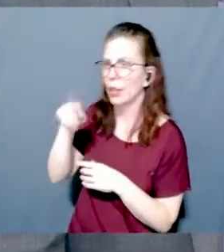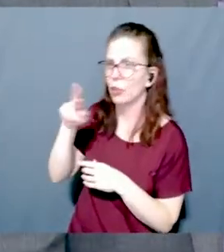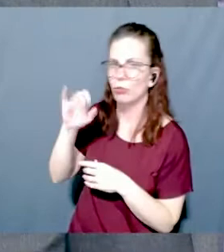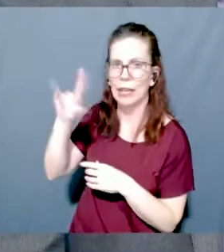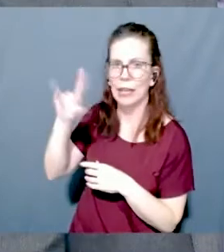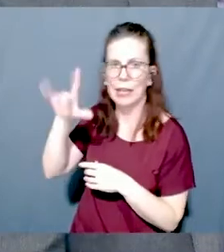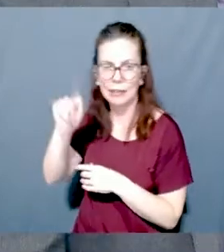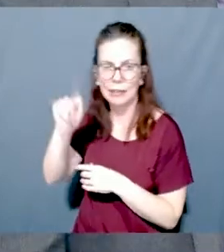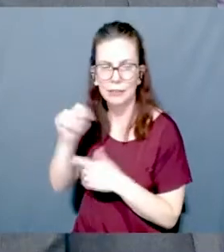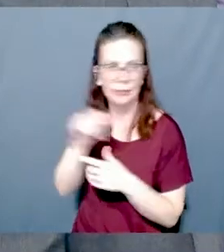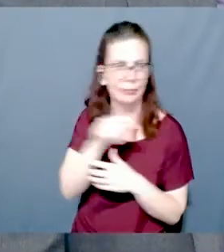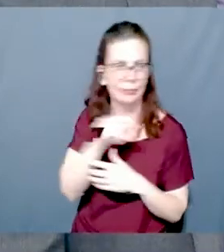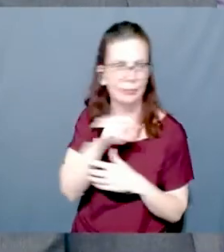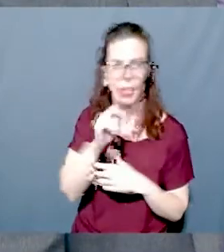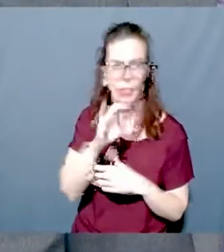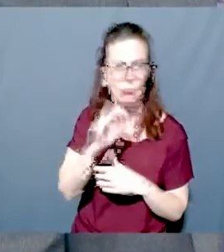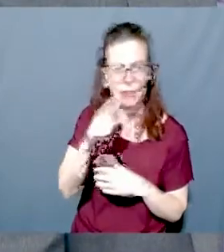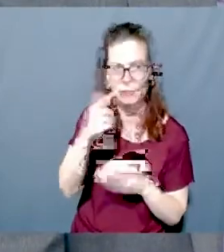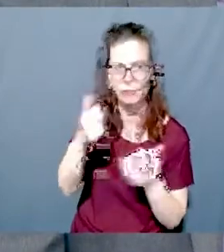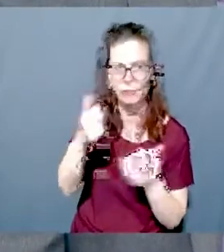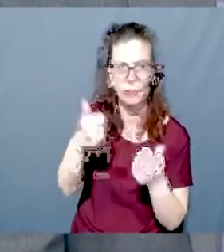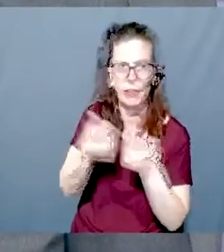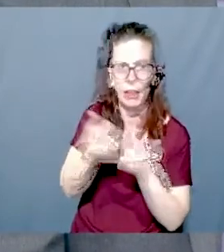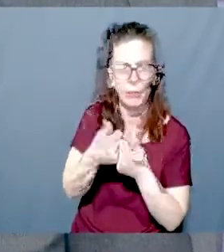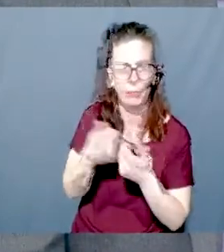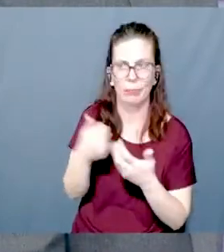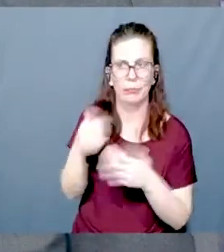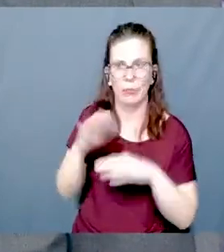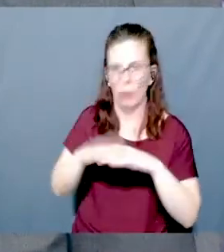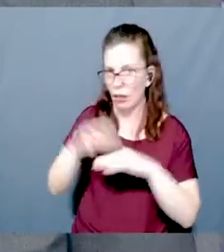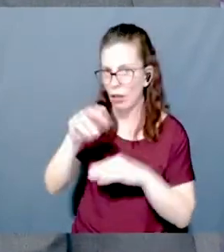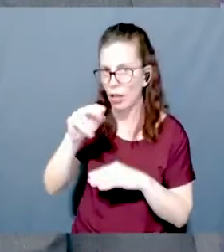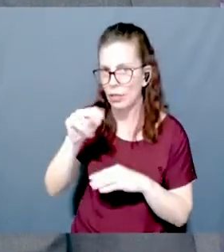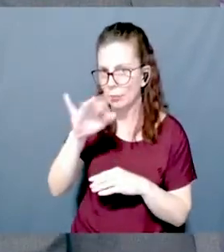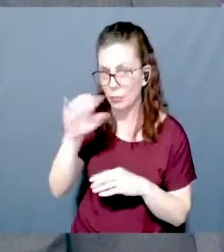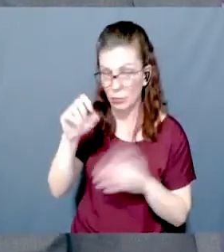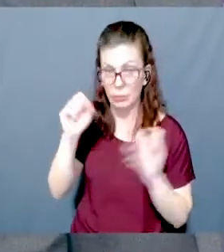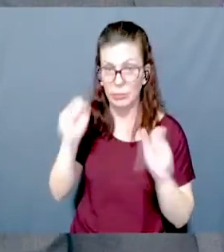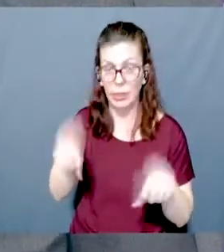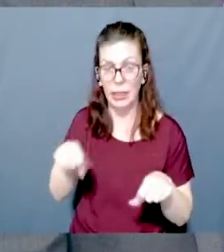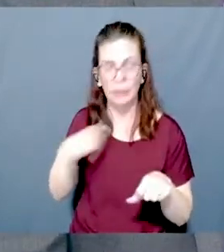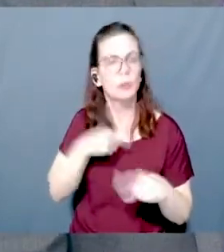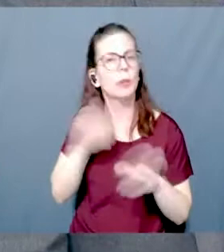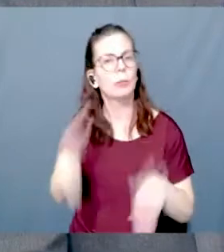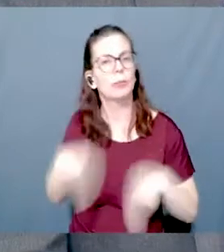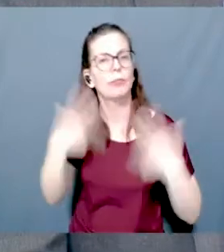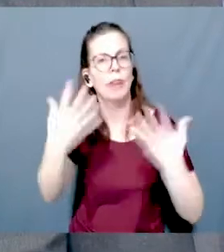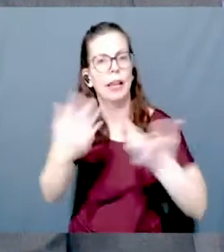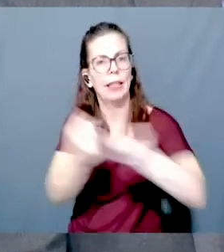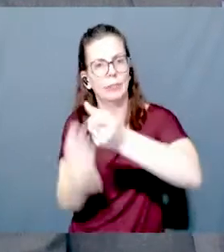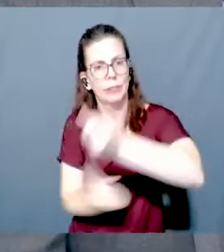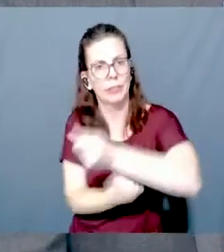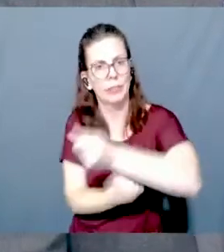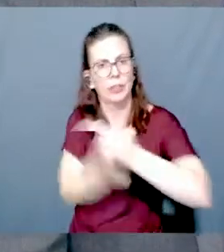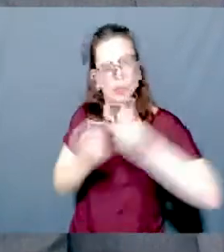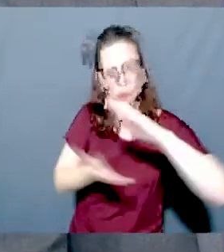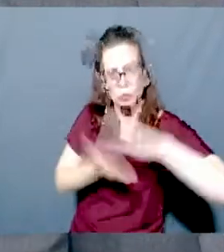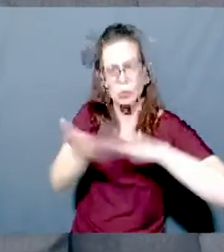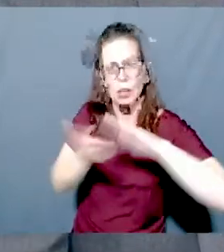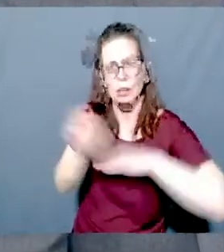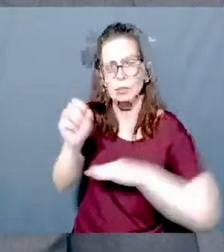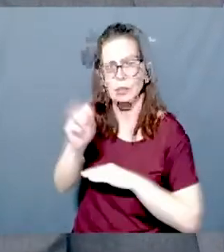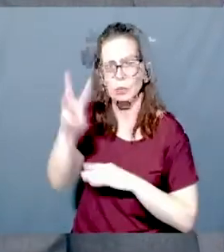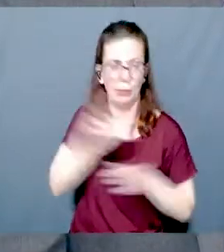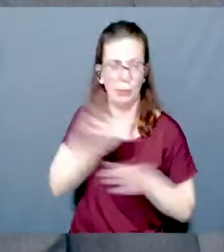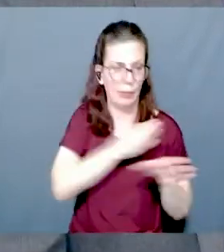Unreal, the game engine on Nimble, they can do that. So we're providing the infrastructure for them to run all those software, but each industry or each